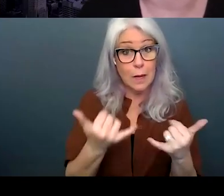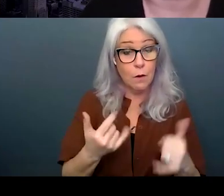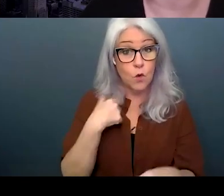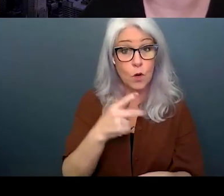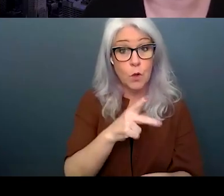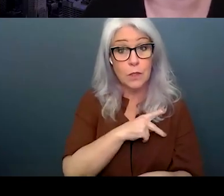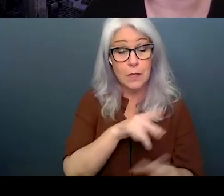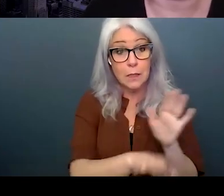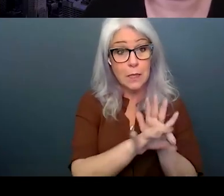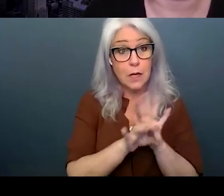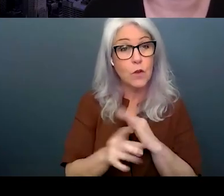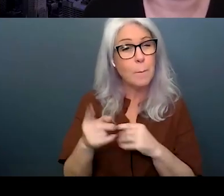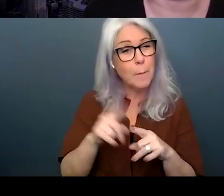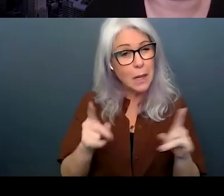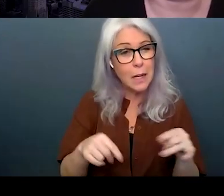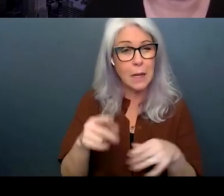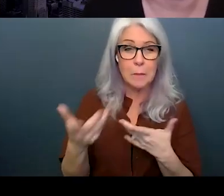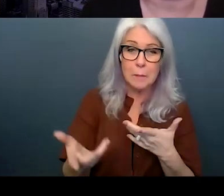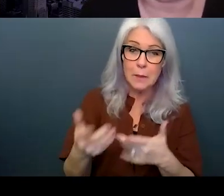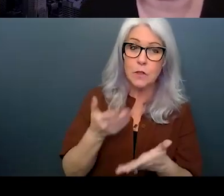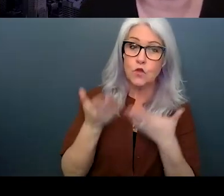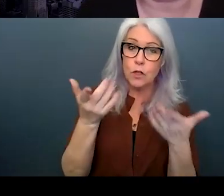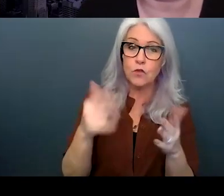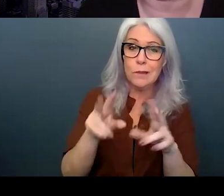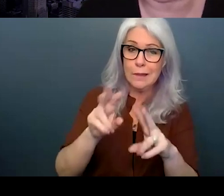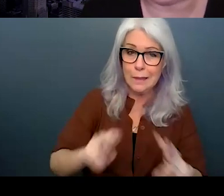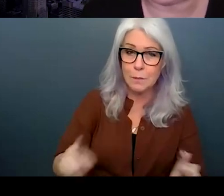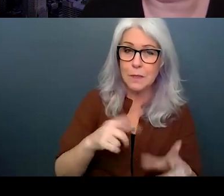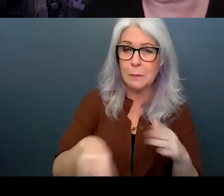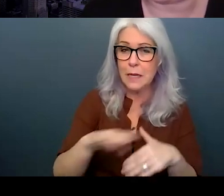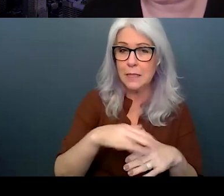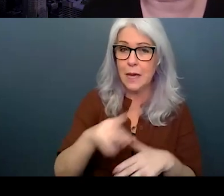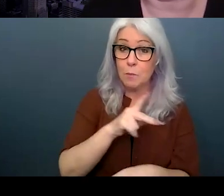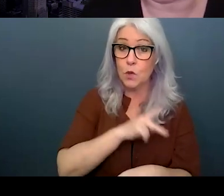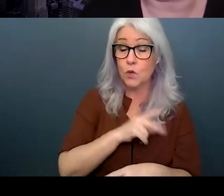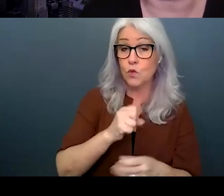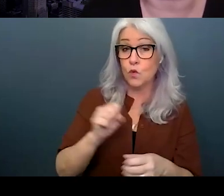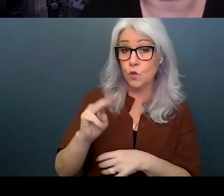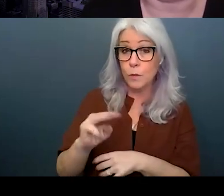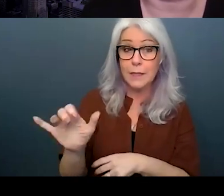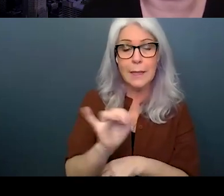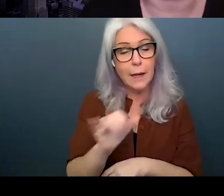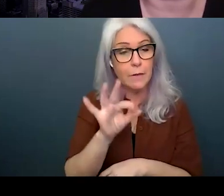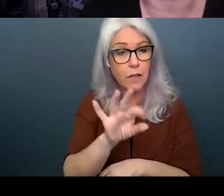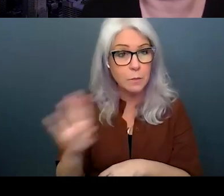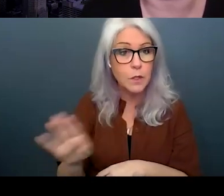assessments based on personal social media, such as Facebook, raises legal and ethical issues and offers